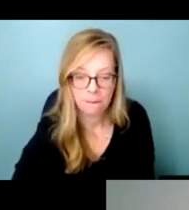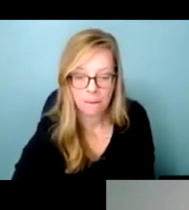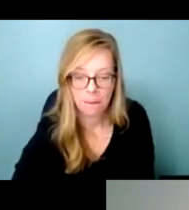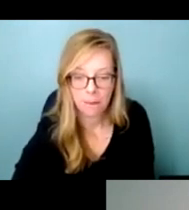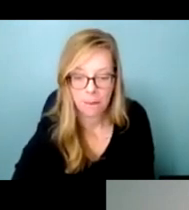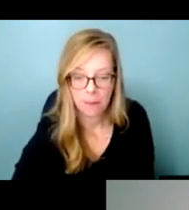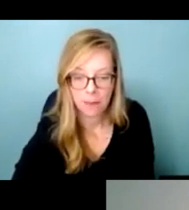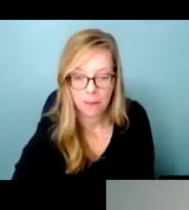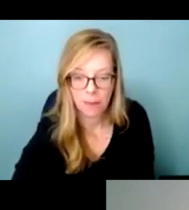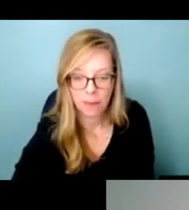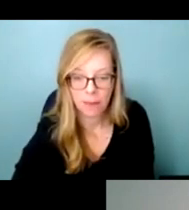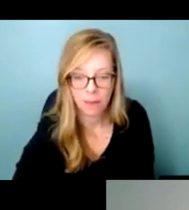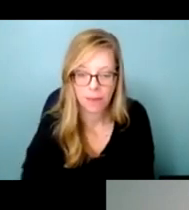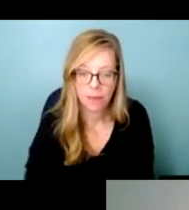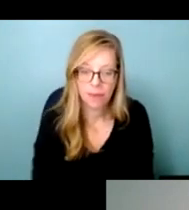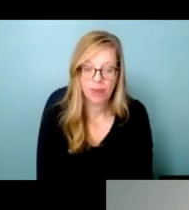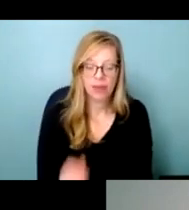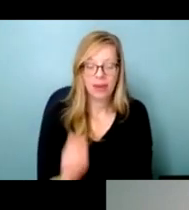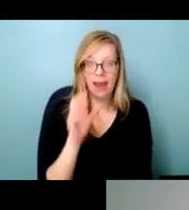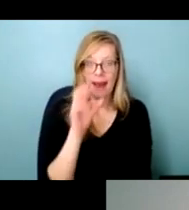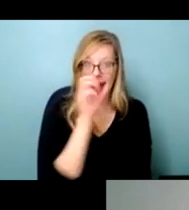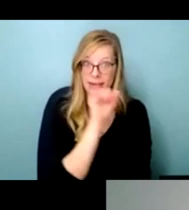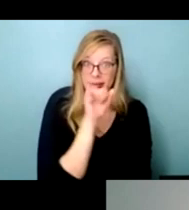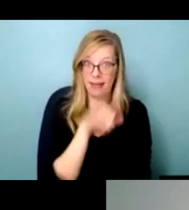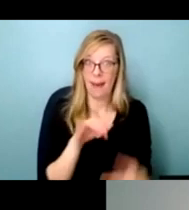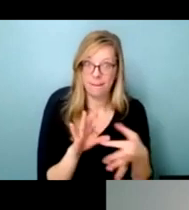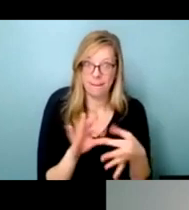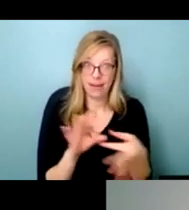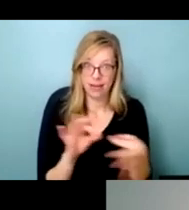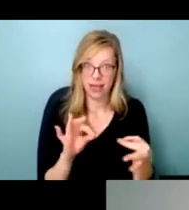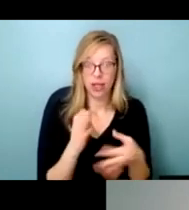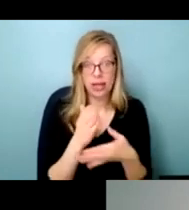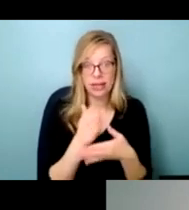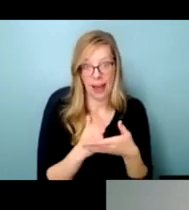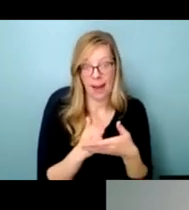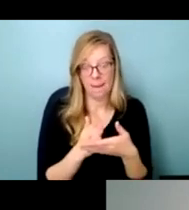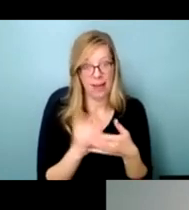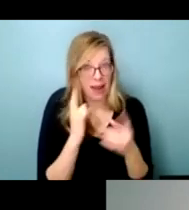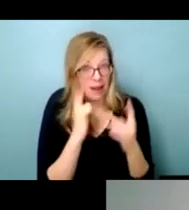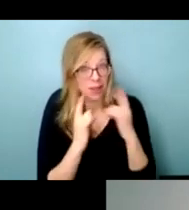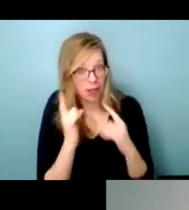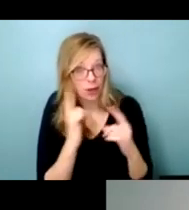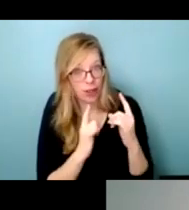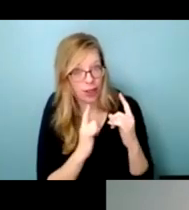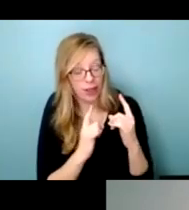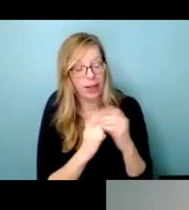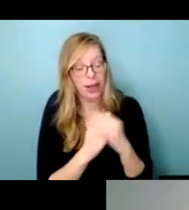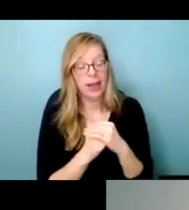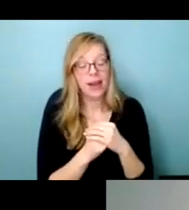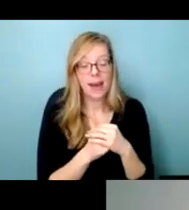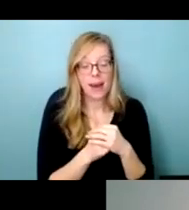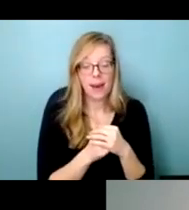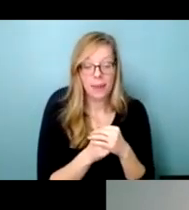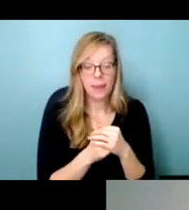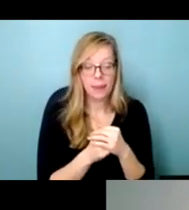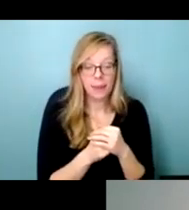And I guess the message that some of the youth that I've been hearing is that, yeah,